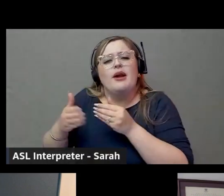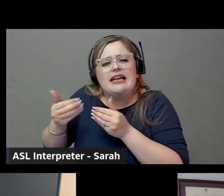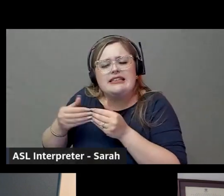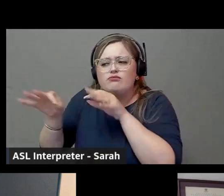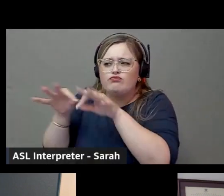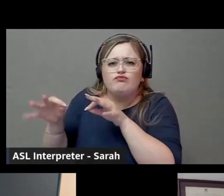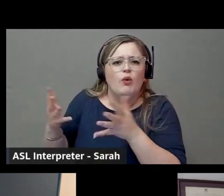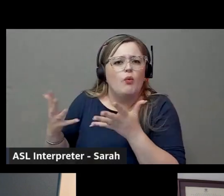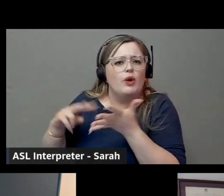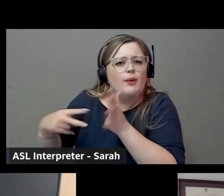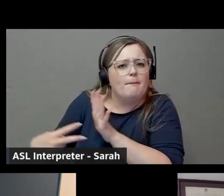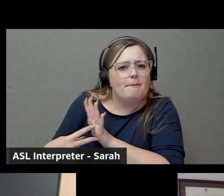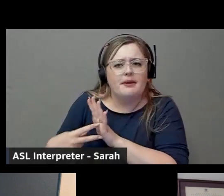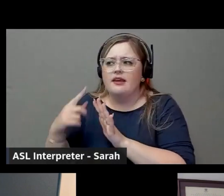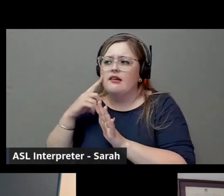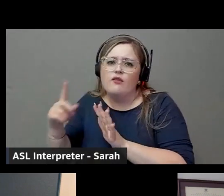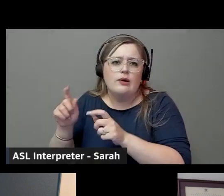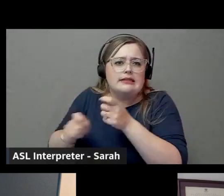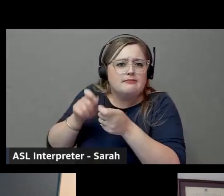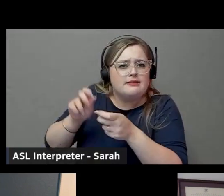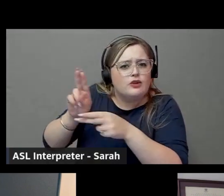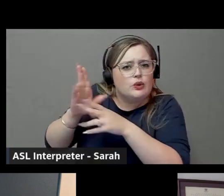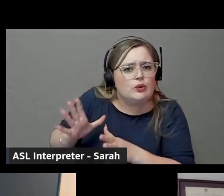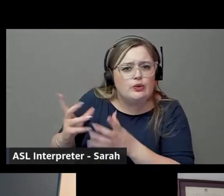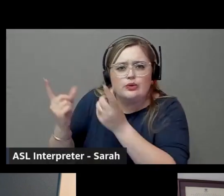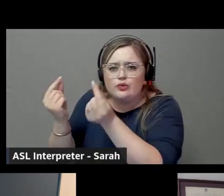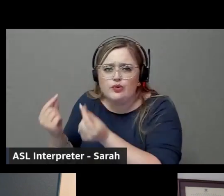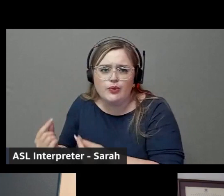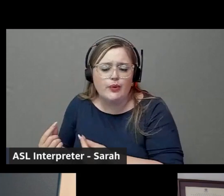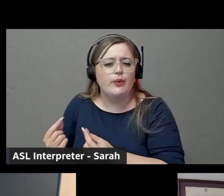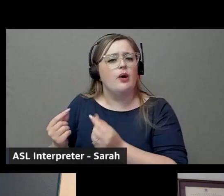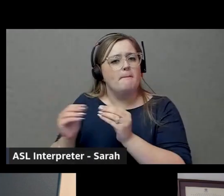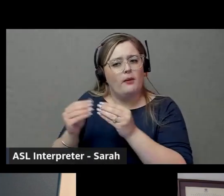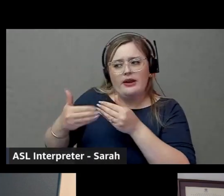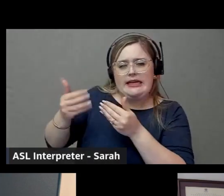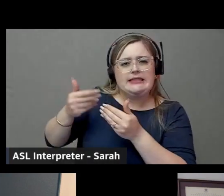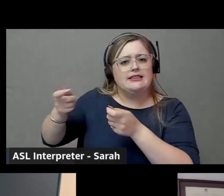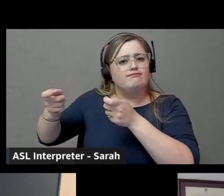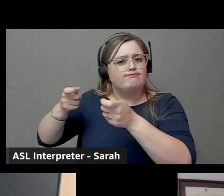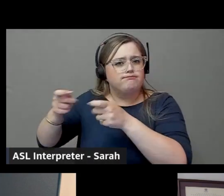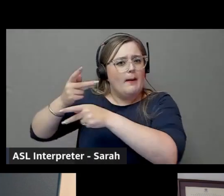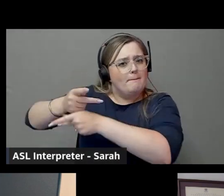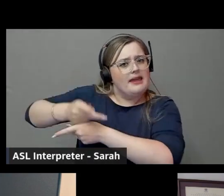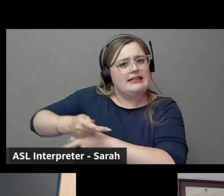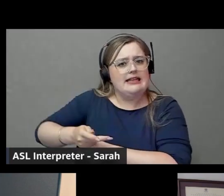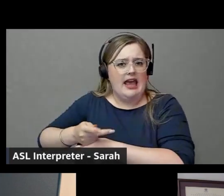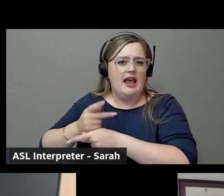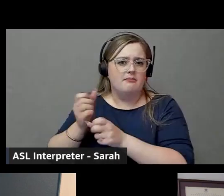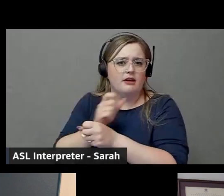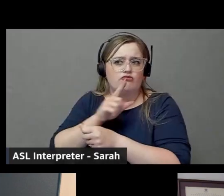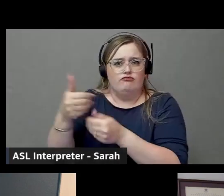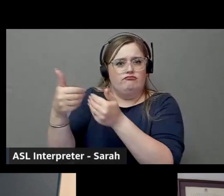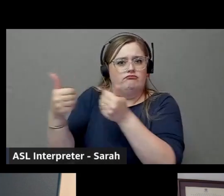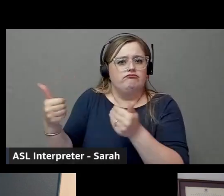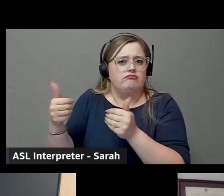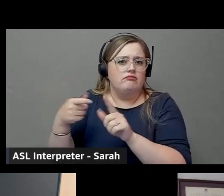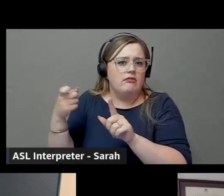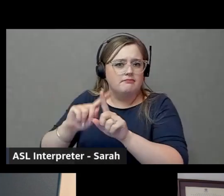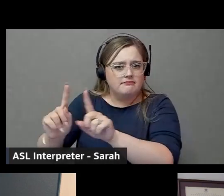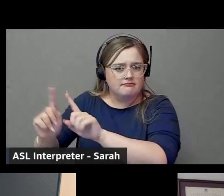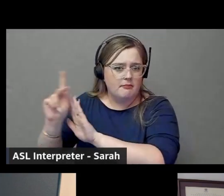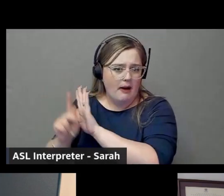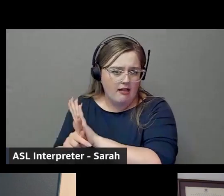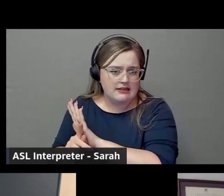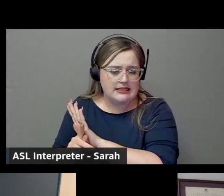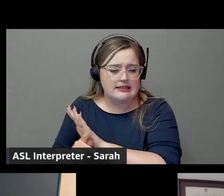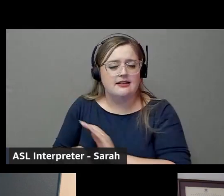what your users can do. And you should make it easier to maintain your application code by separating it from all those policies. So Cedar